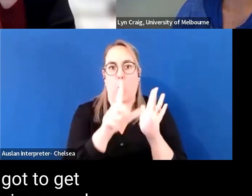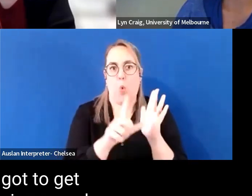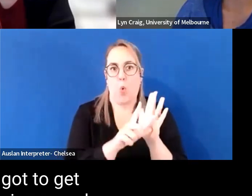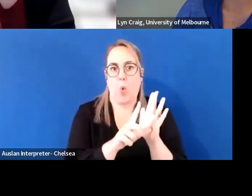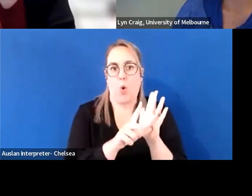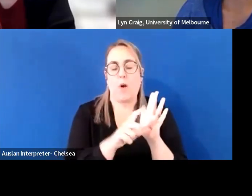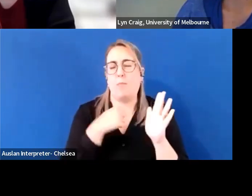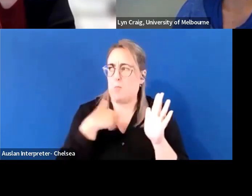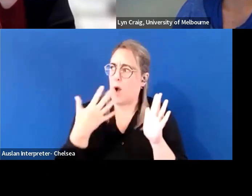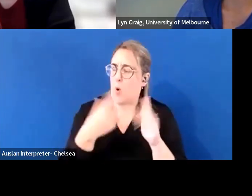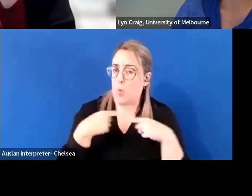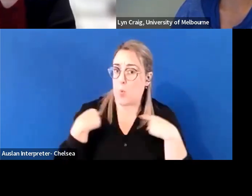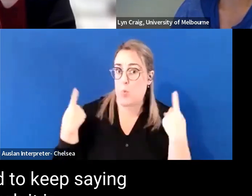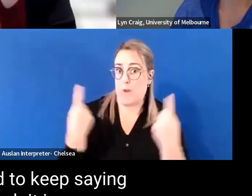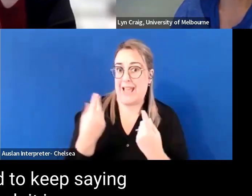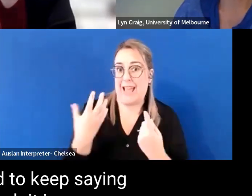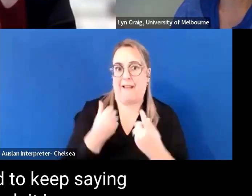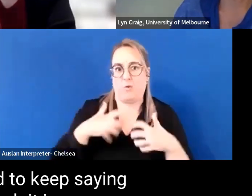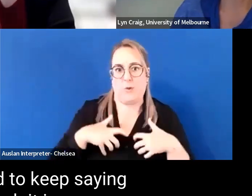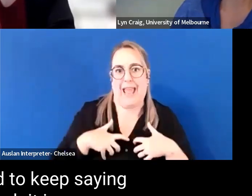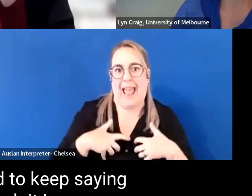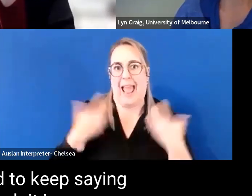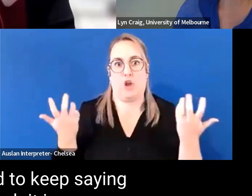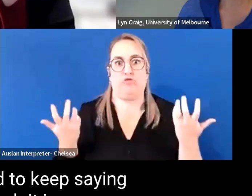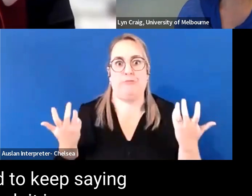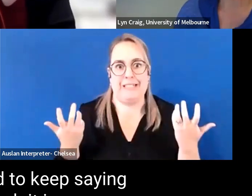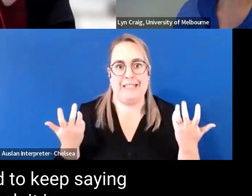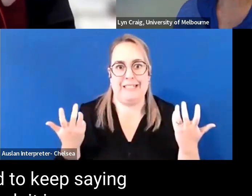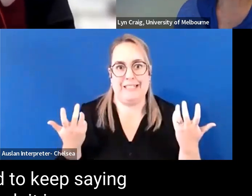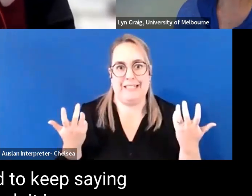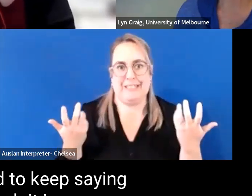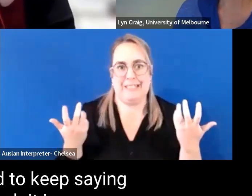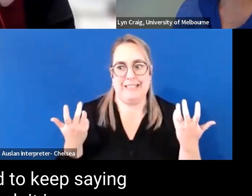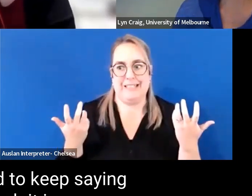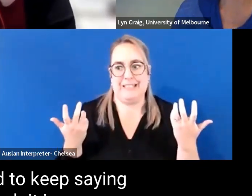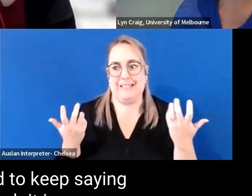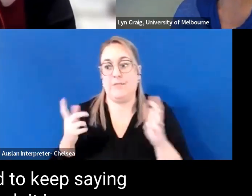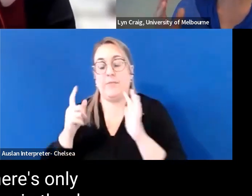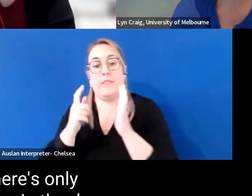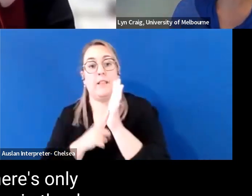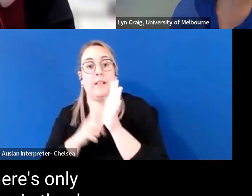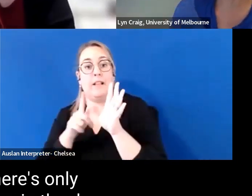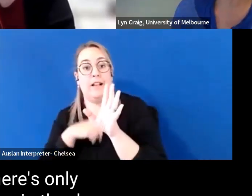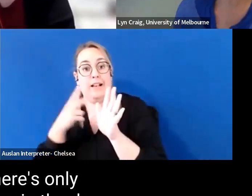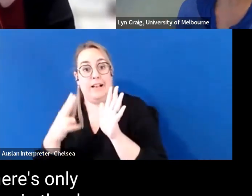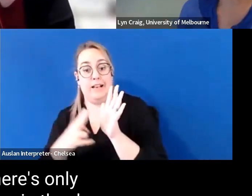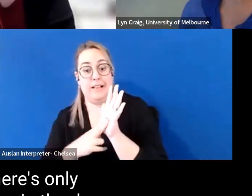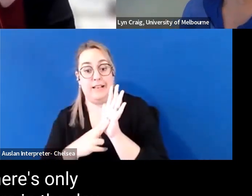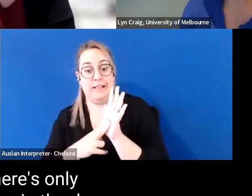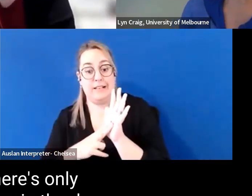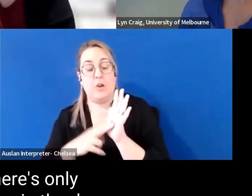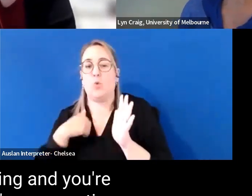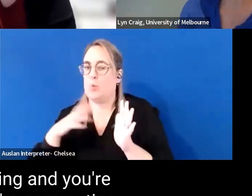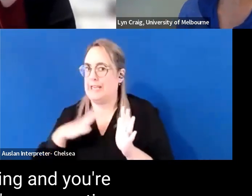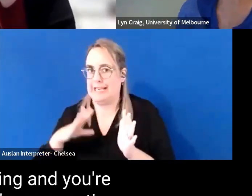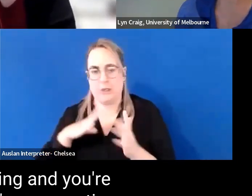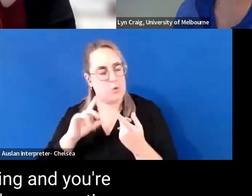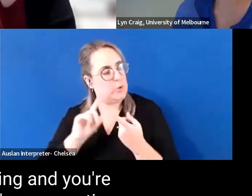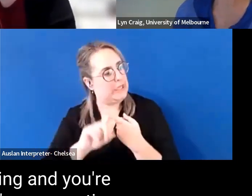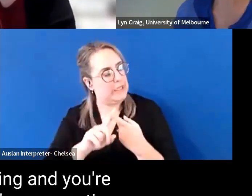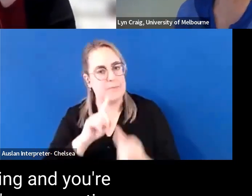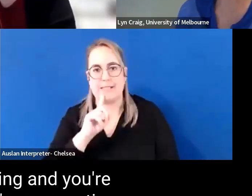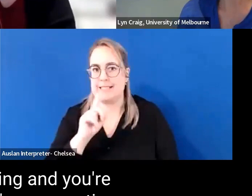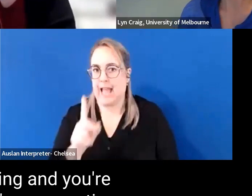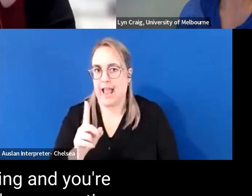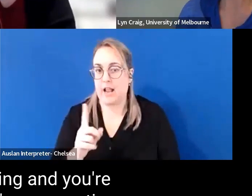ourselves. Yes, I think we need to keep saying how much it is. I mean, there's only so many hours in the day. If you're working